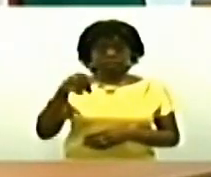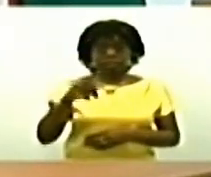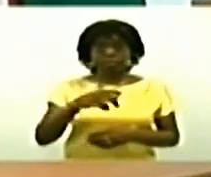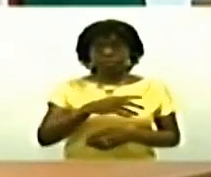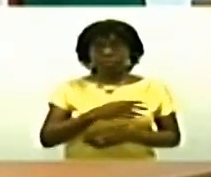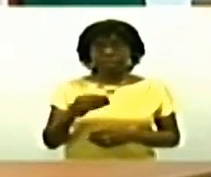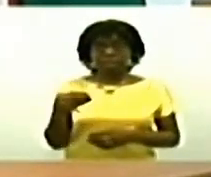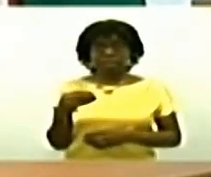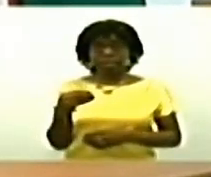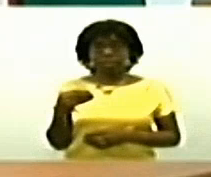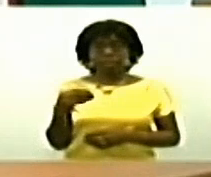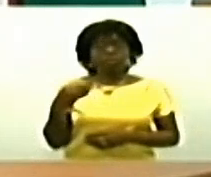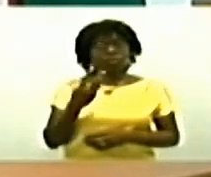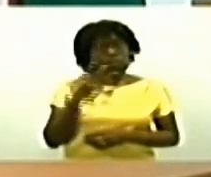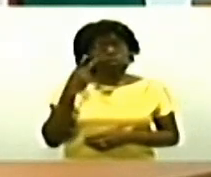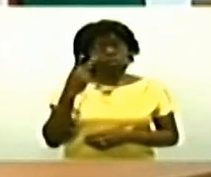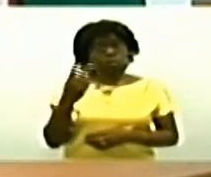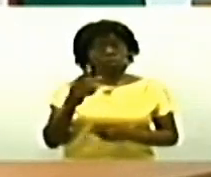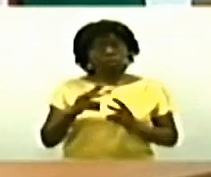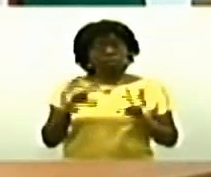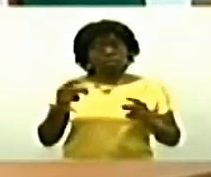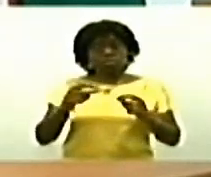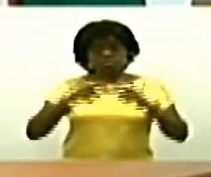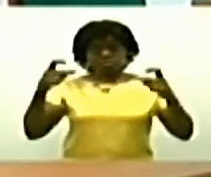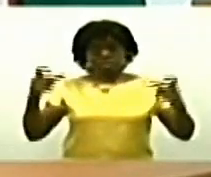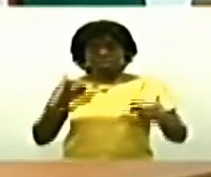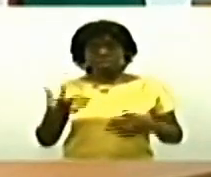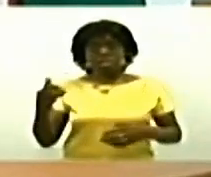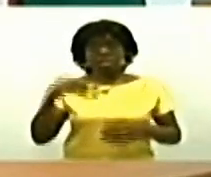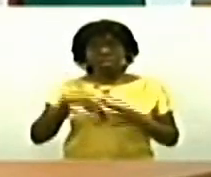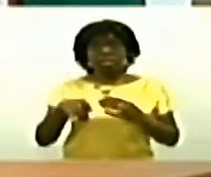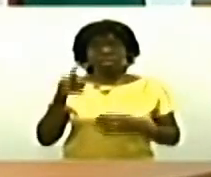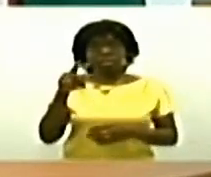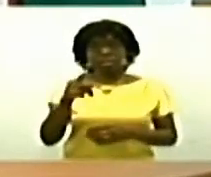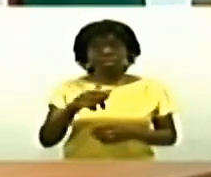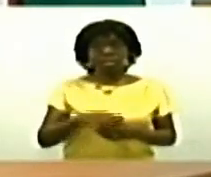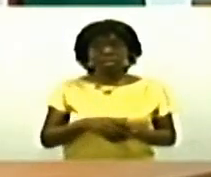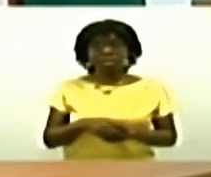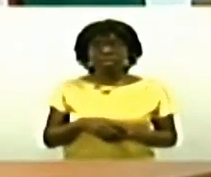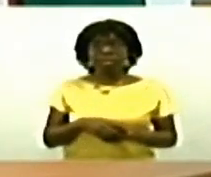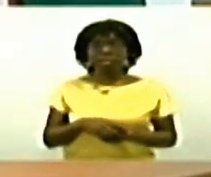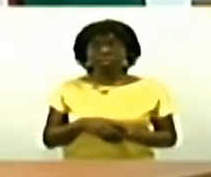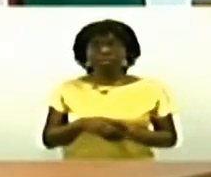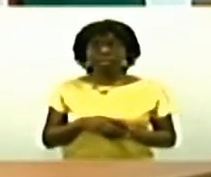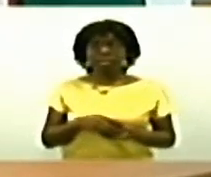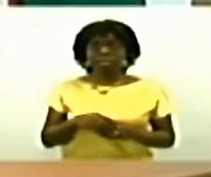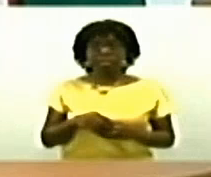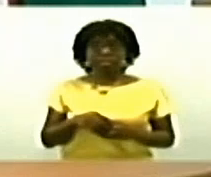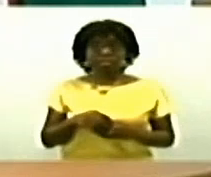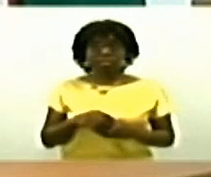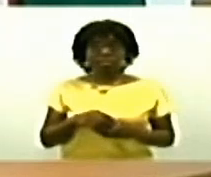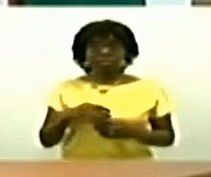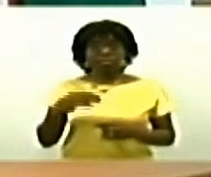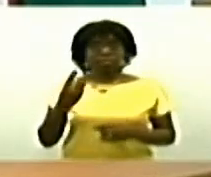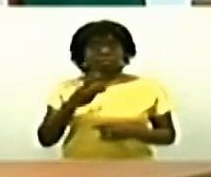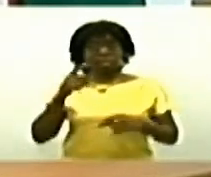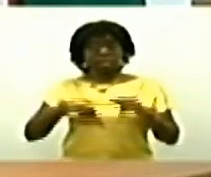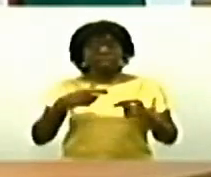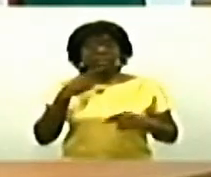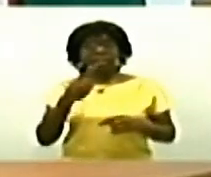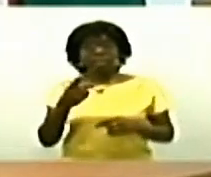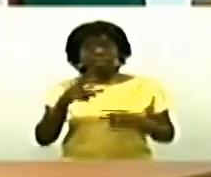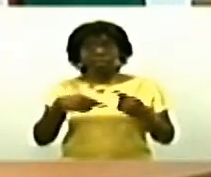And we saw very great things in you when we did that interview. We can't tell you about the interview now because